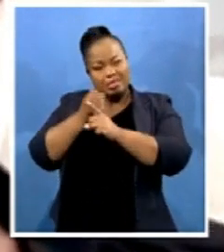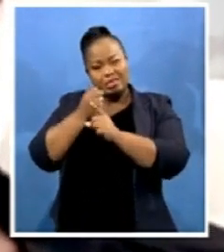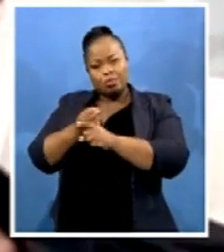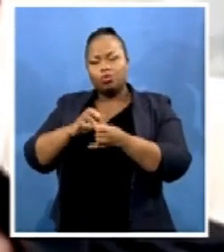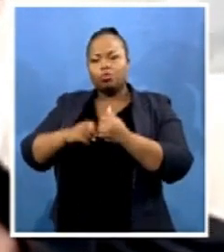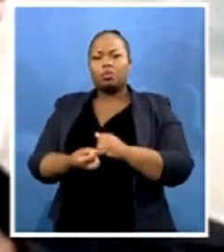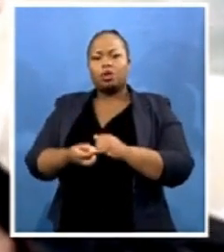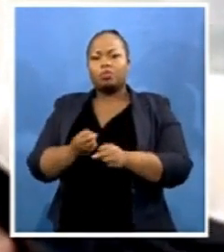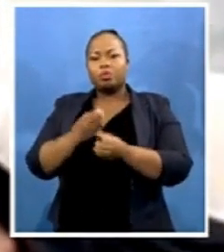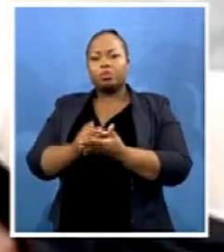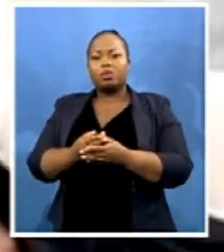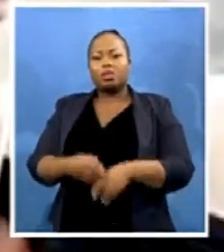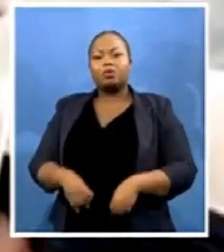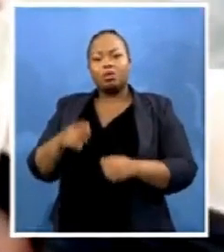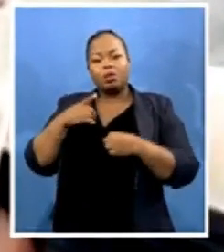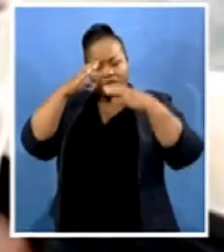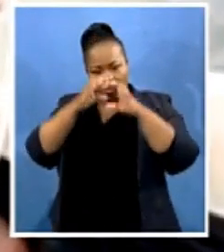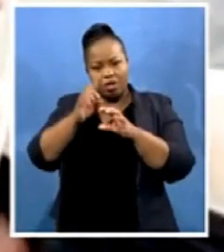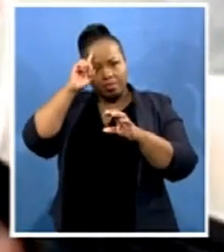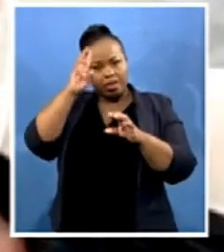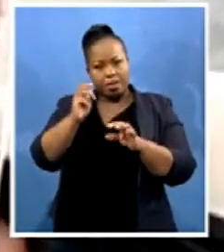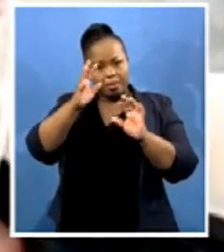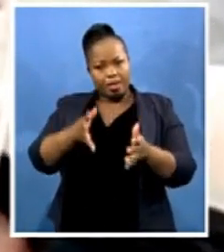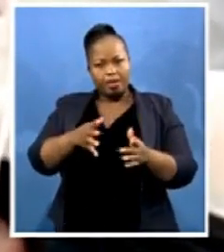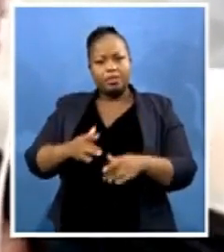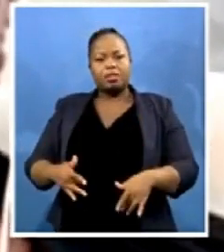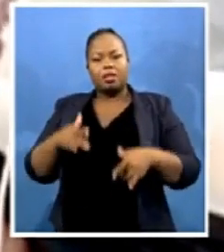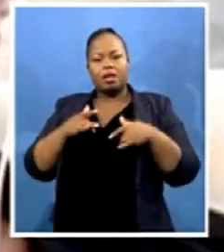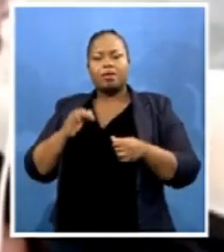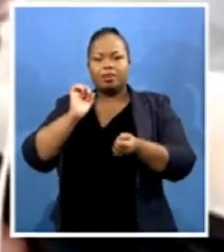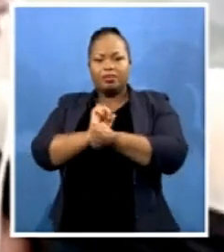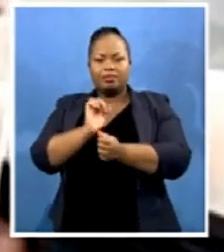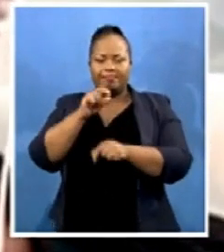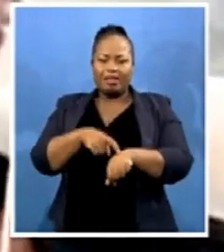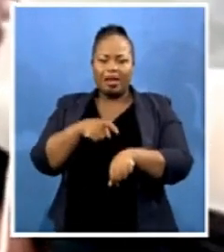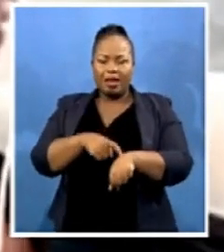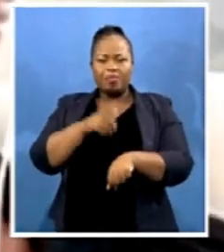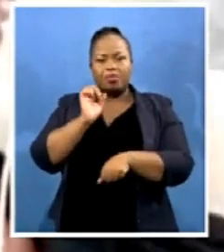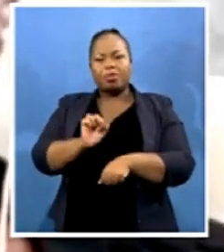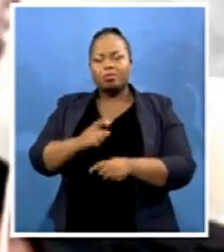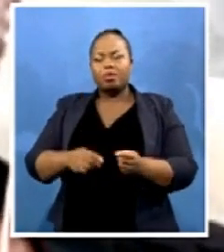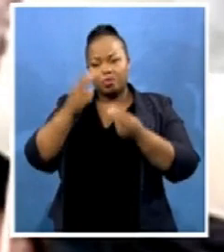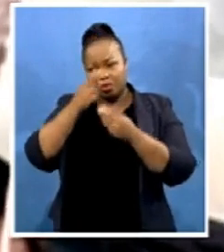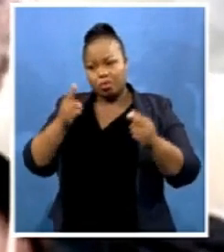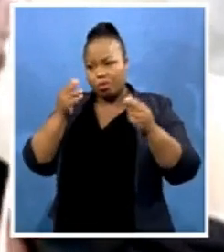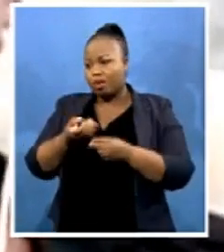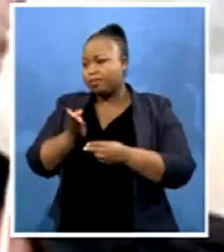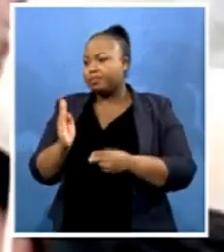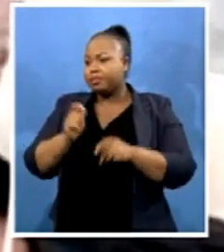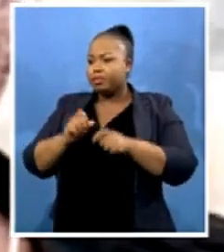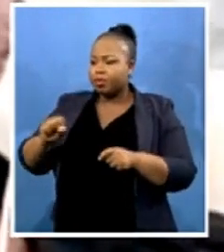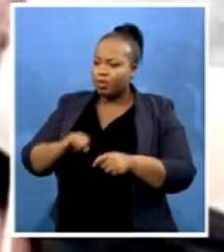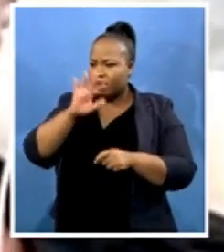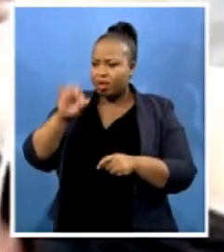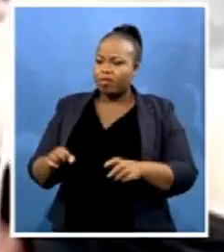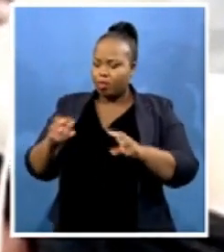but we celebrate his life and times. So in his honor, I think as South Africans, as people of the world, we must then say, Denis